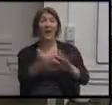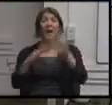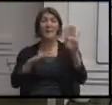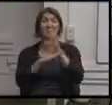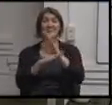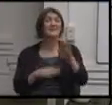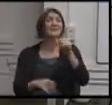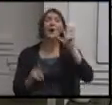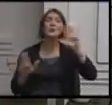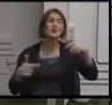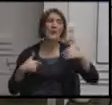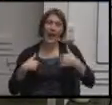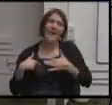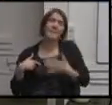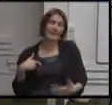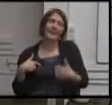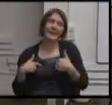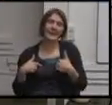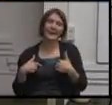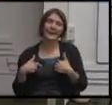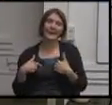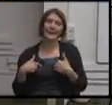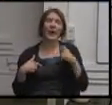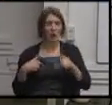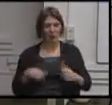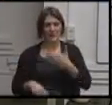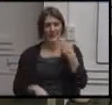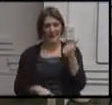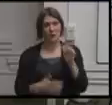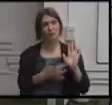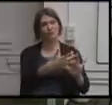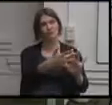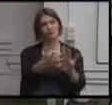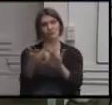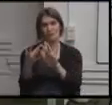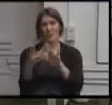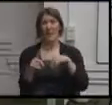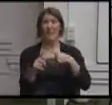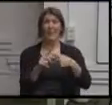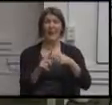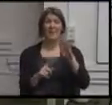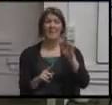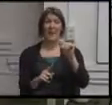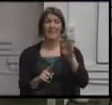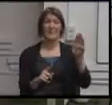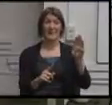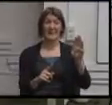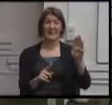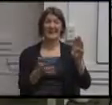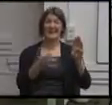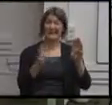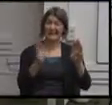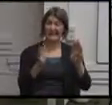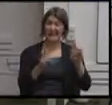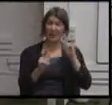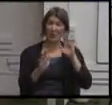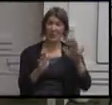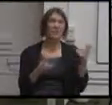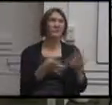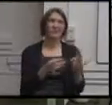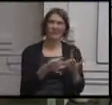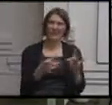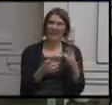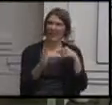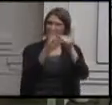population. Mm-hmm. I think that the Downtown Alliance has also been through a bit of a turmoil that's been reflected in the comments that you